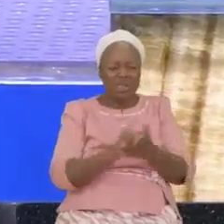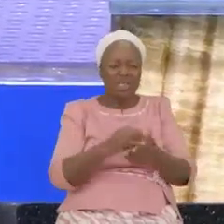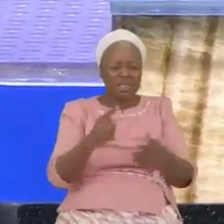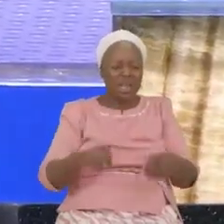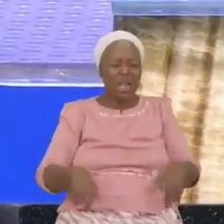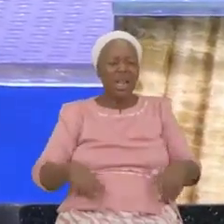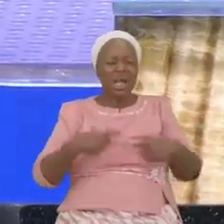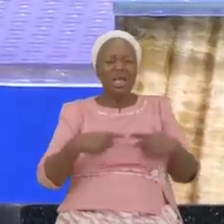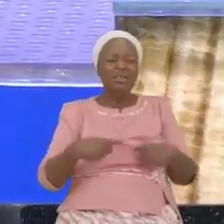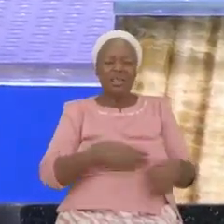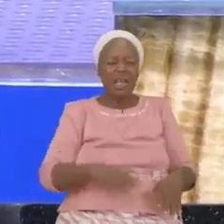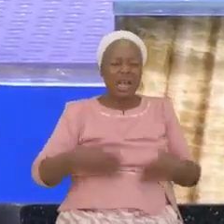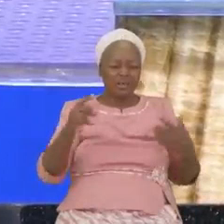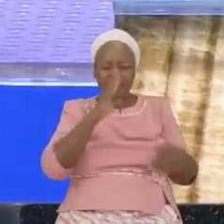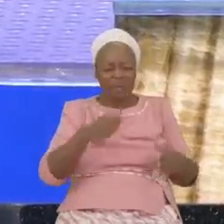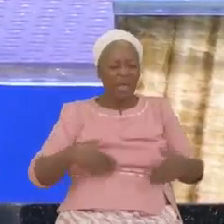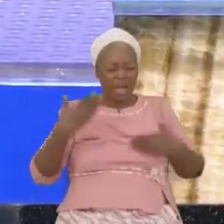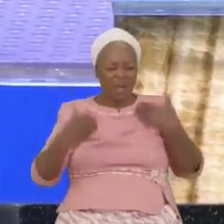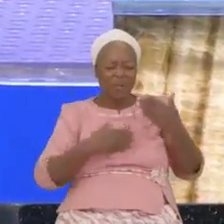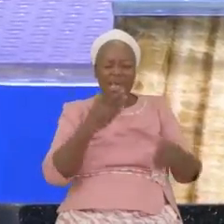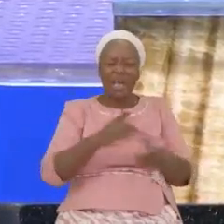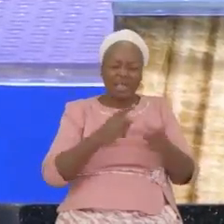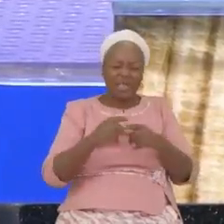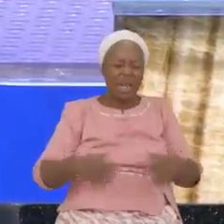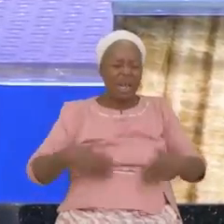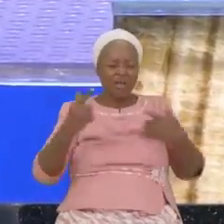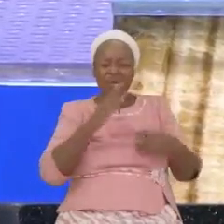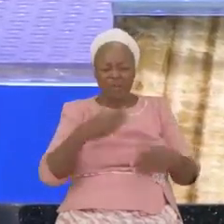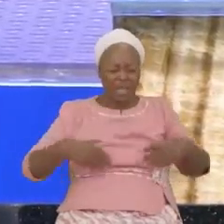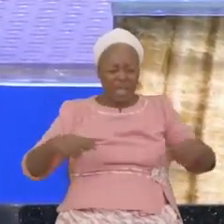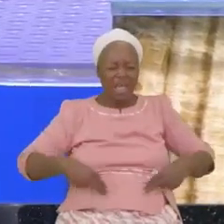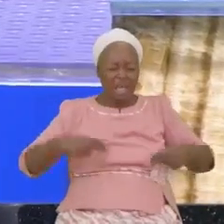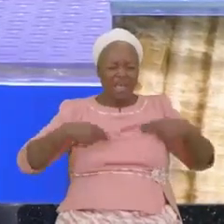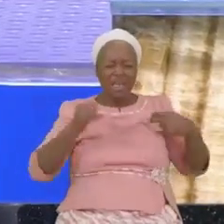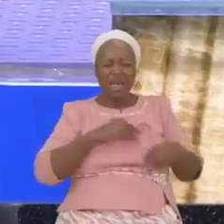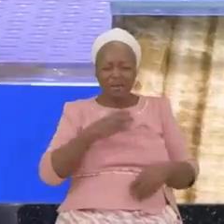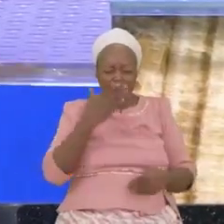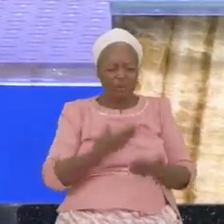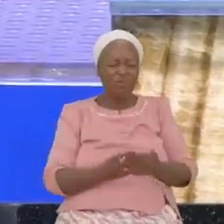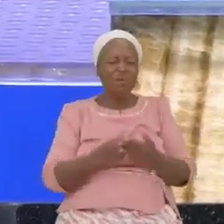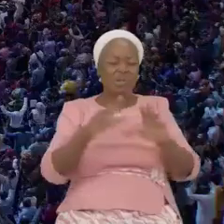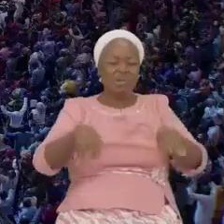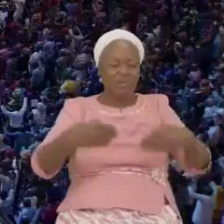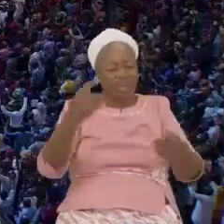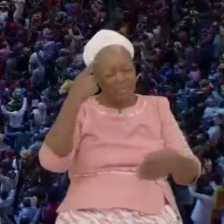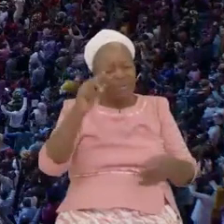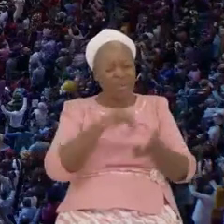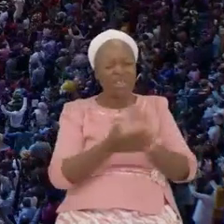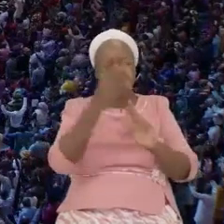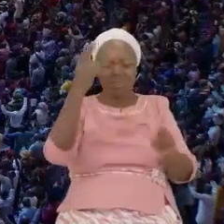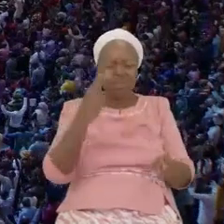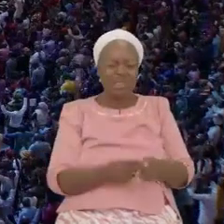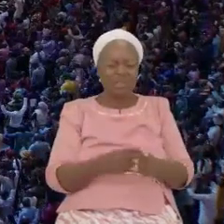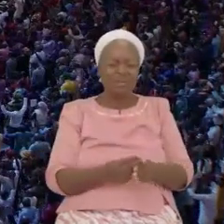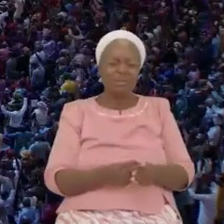happy, their lives will be healthy, their lives will be well provided for in Jesus' name.